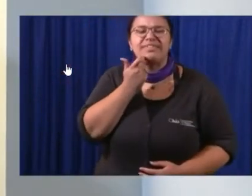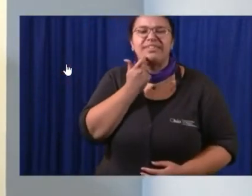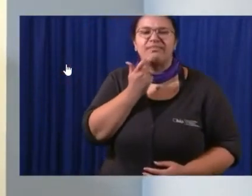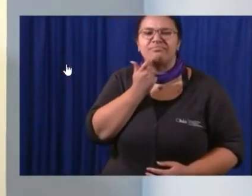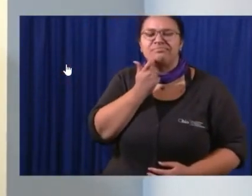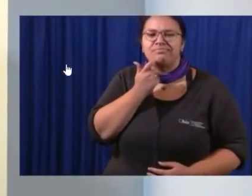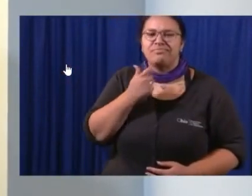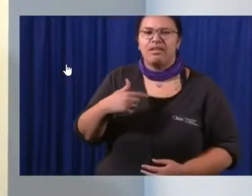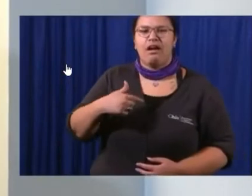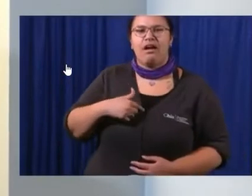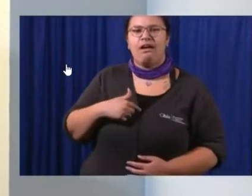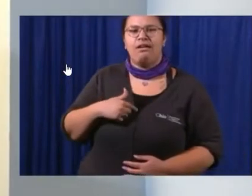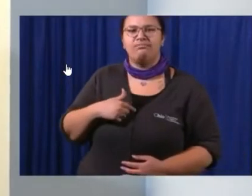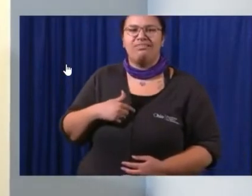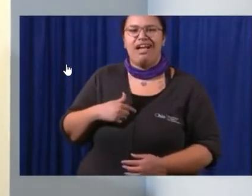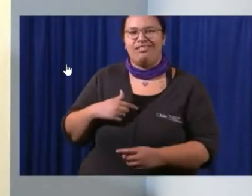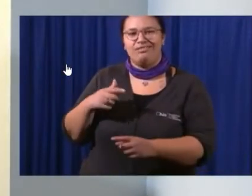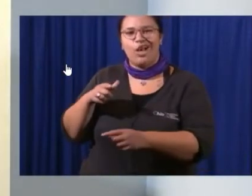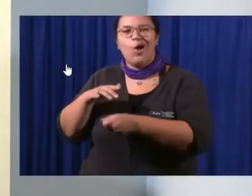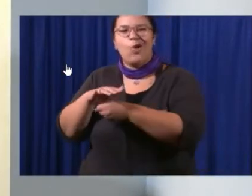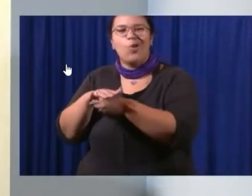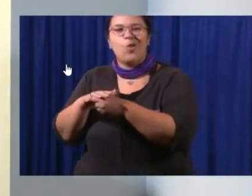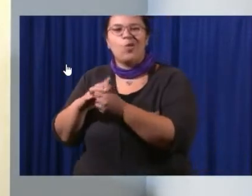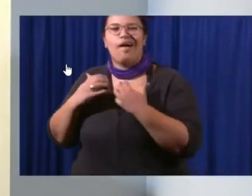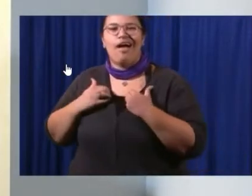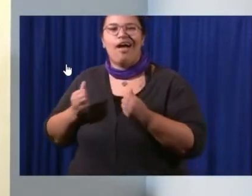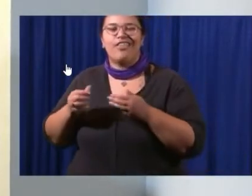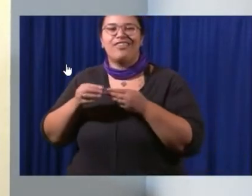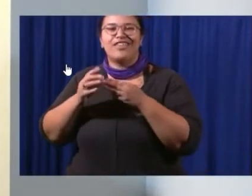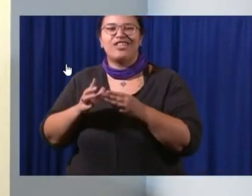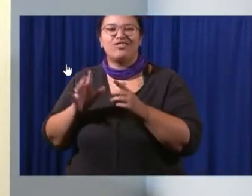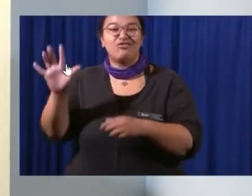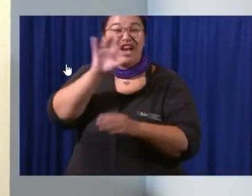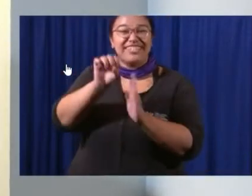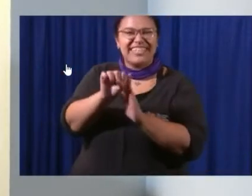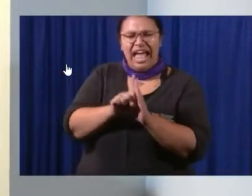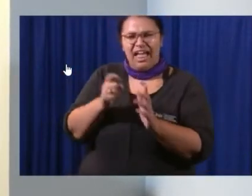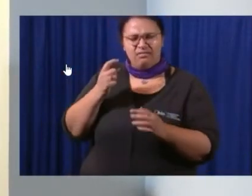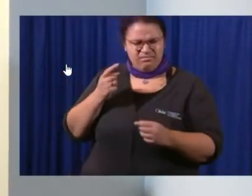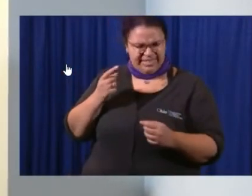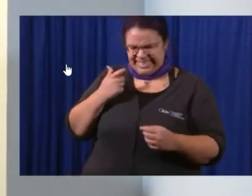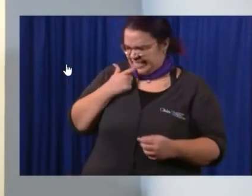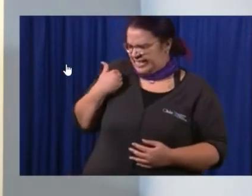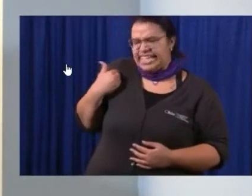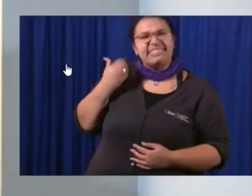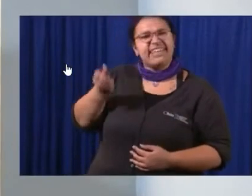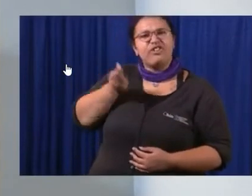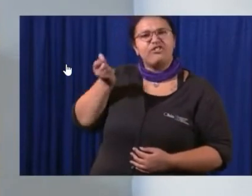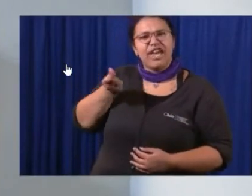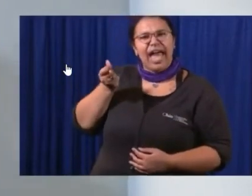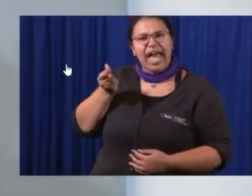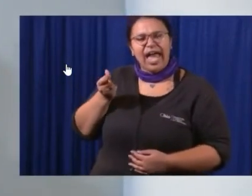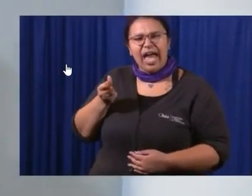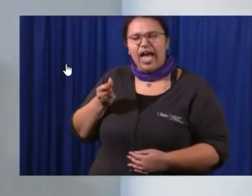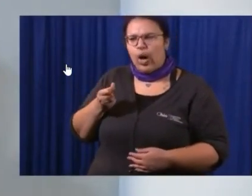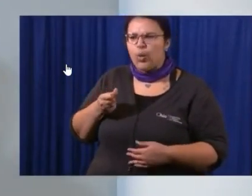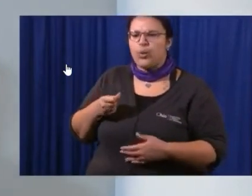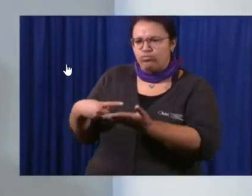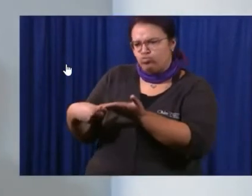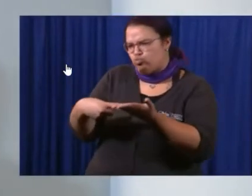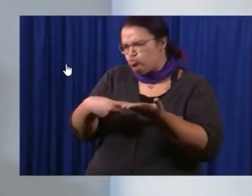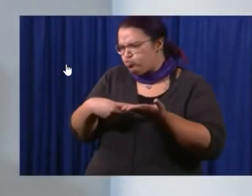with local health leaders across the state. I believe we might have had this last Saturday, where they talked about wanting to have a